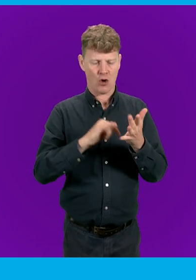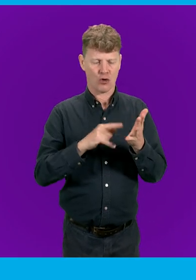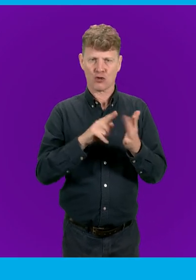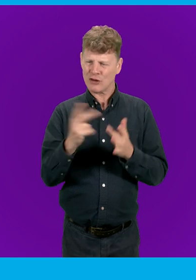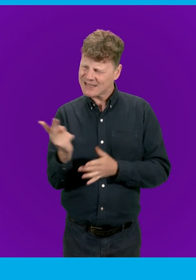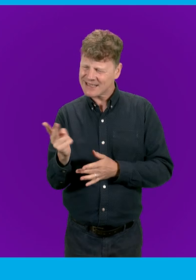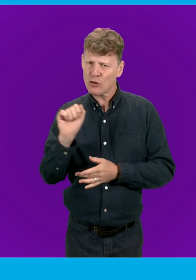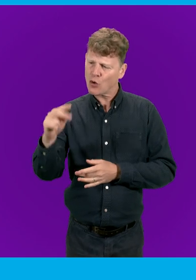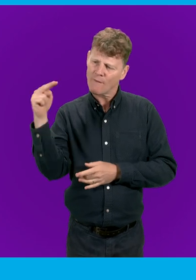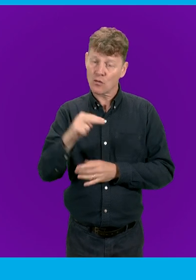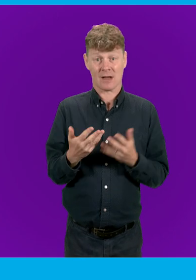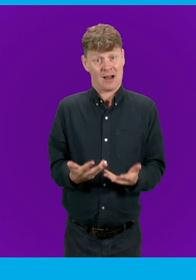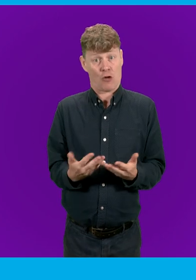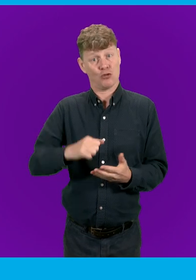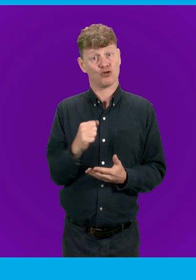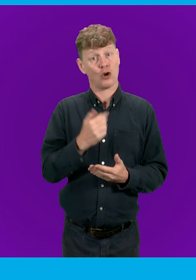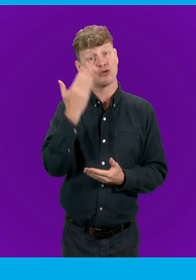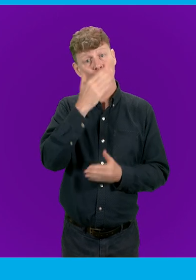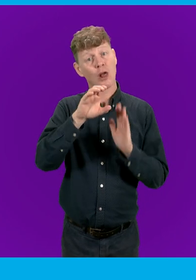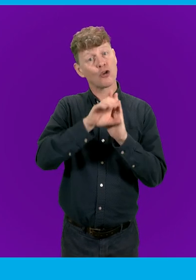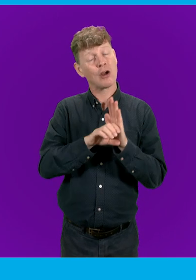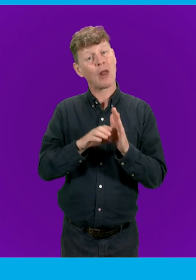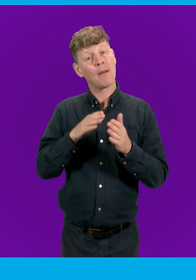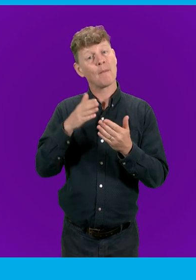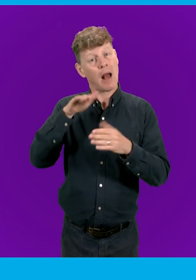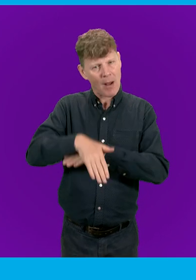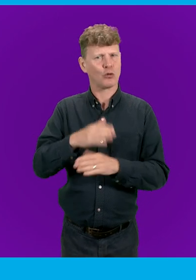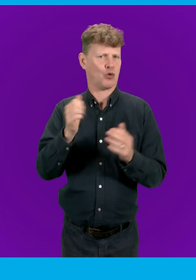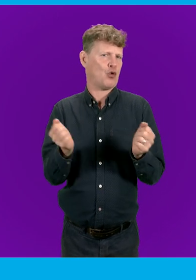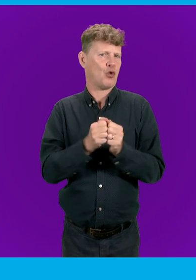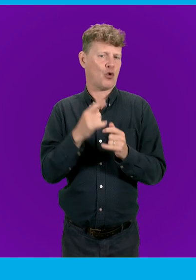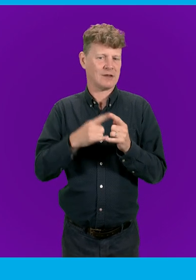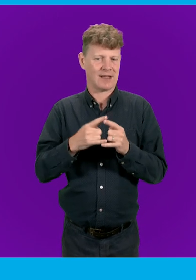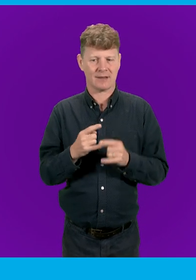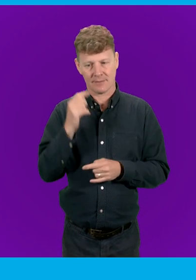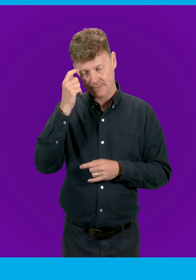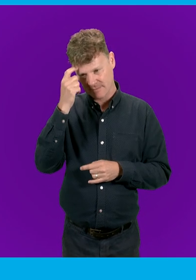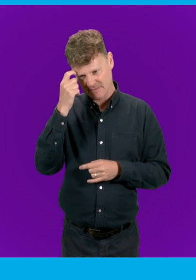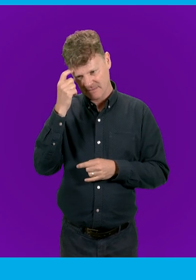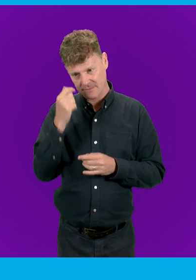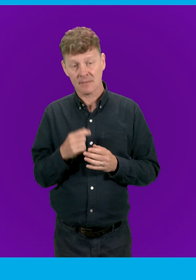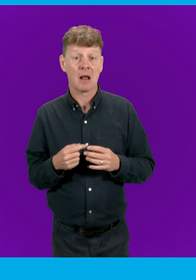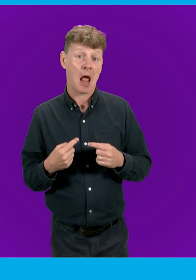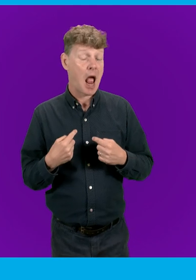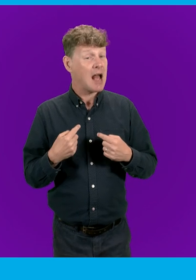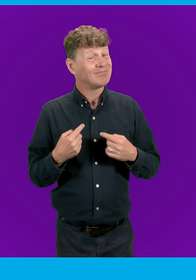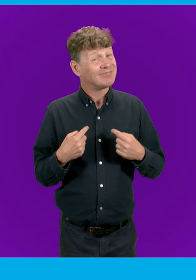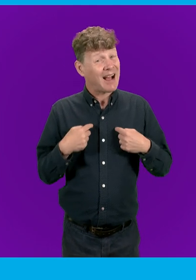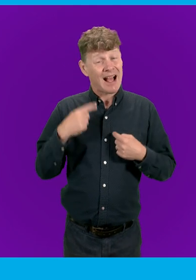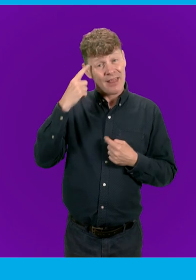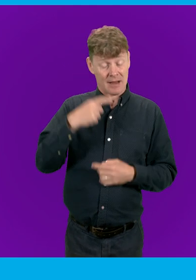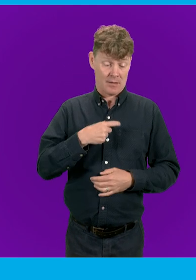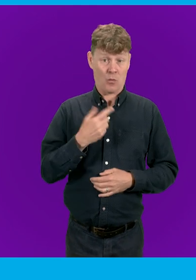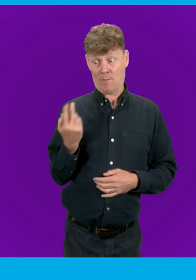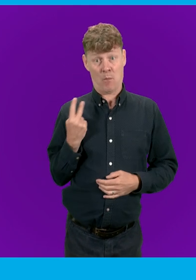views around the current Scottish curriculum on consent specifically? I think personally, so we've